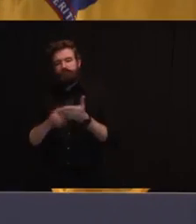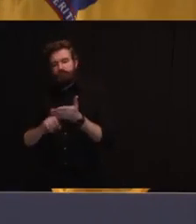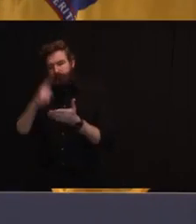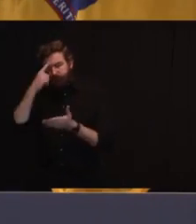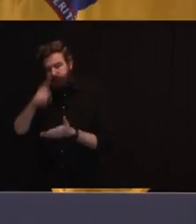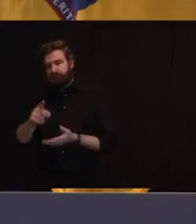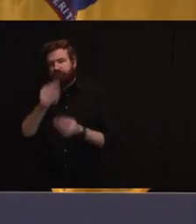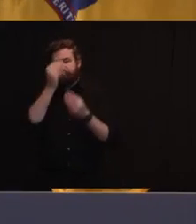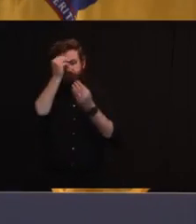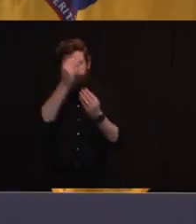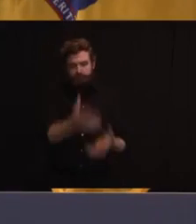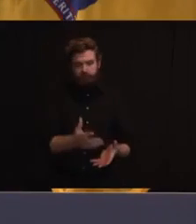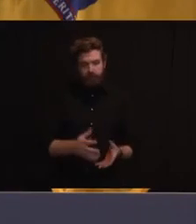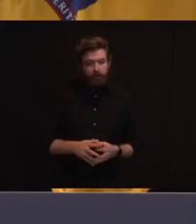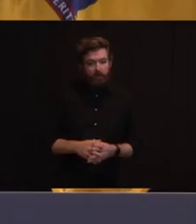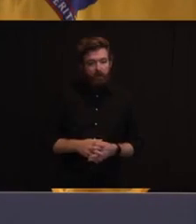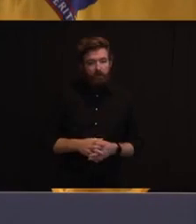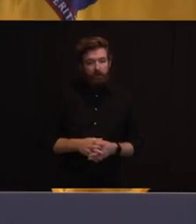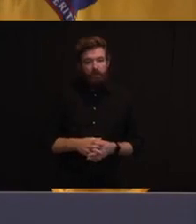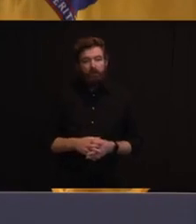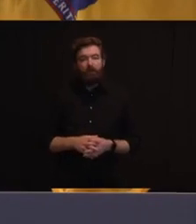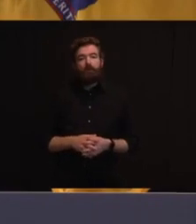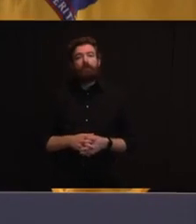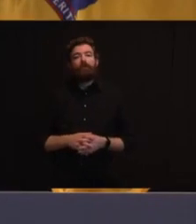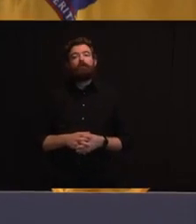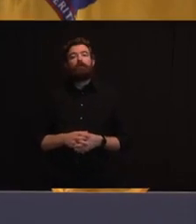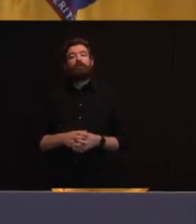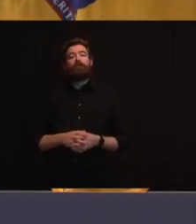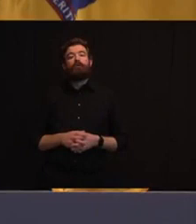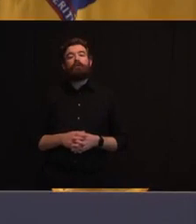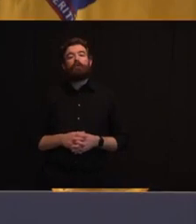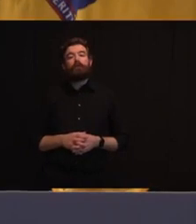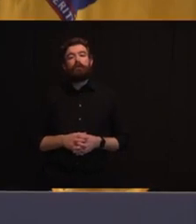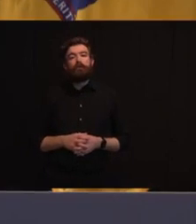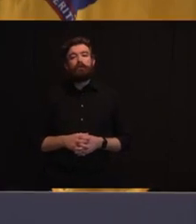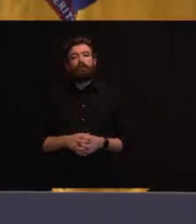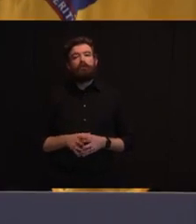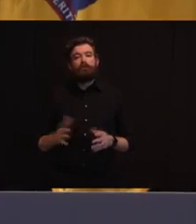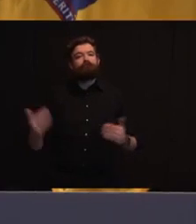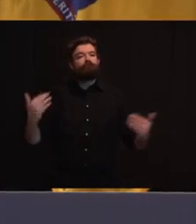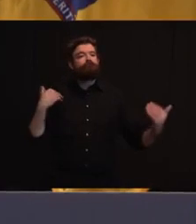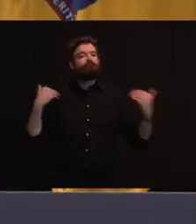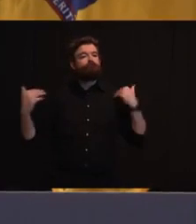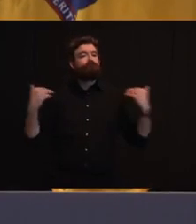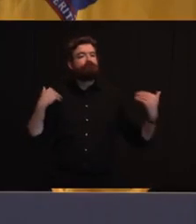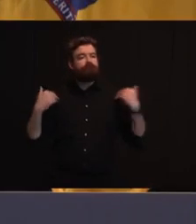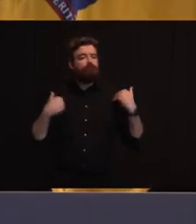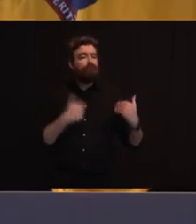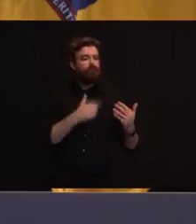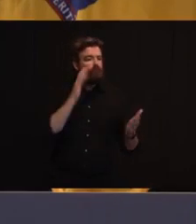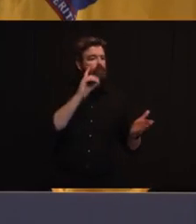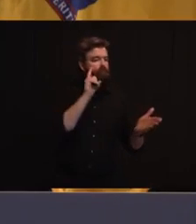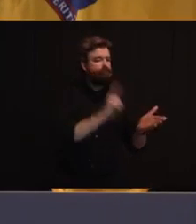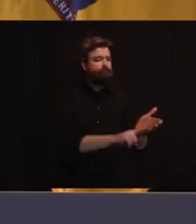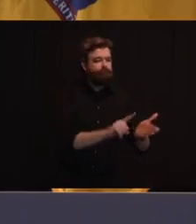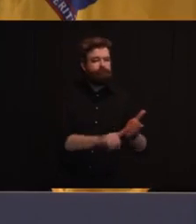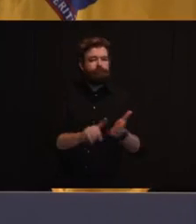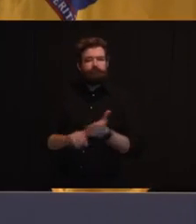it's a concern that we know exists, and it was raised with us, and we put our folks on it, and we'll come back to you if we